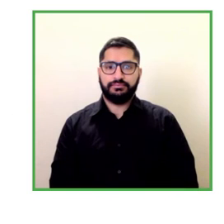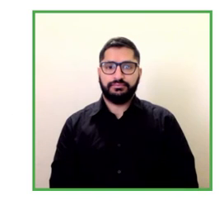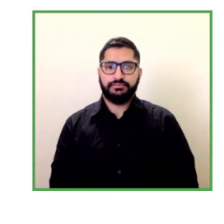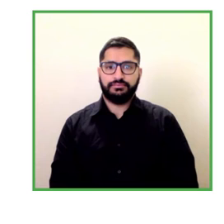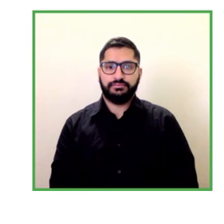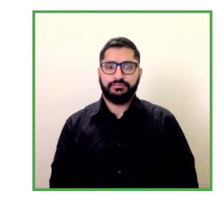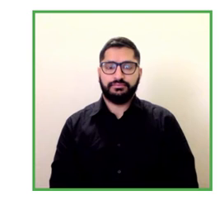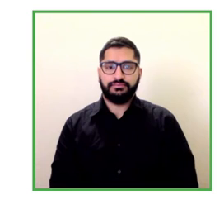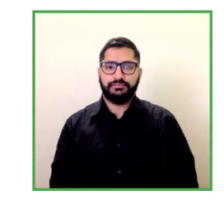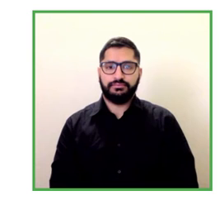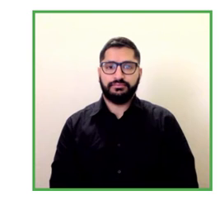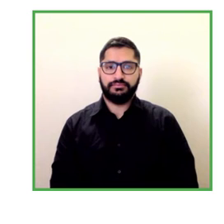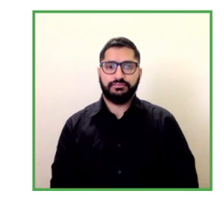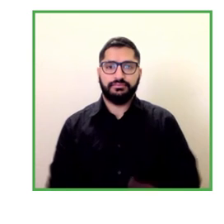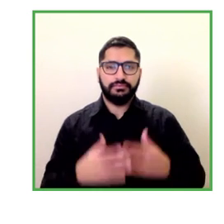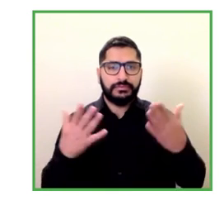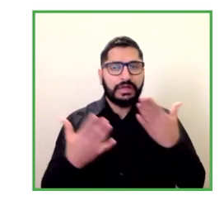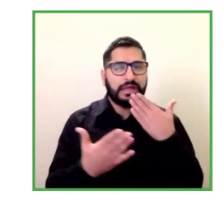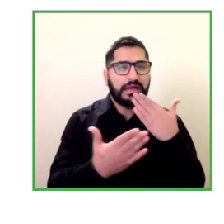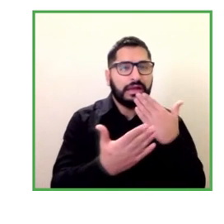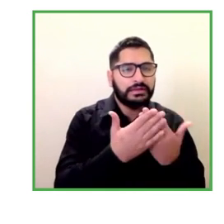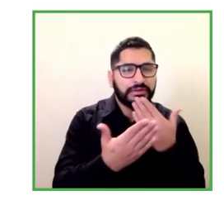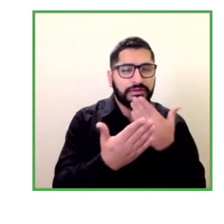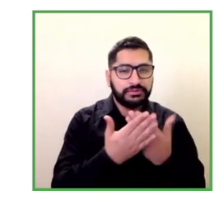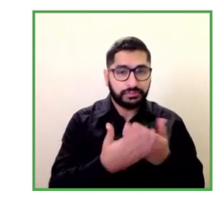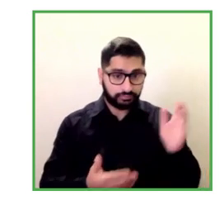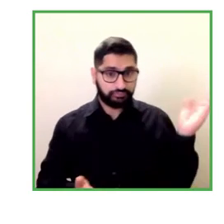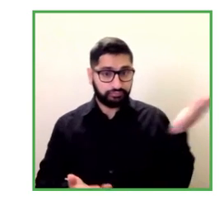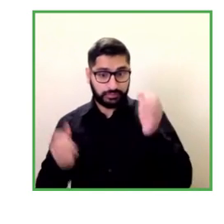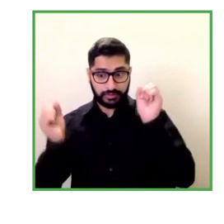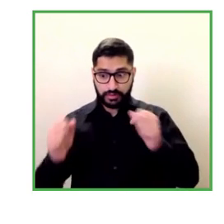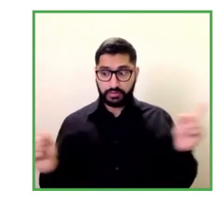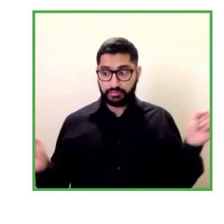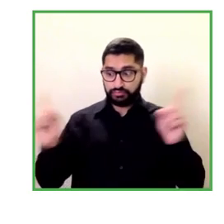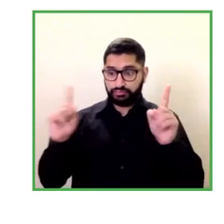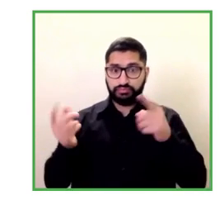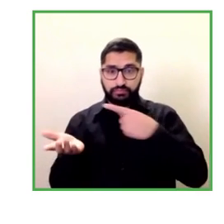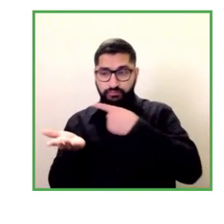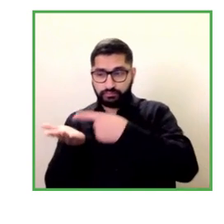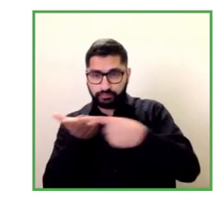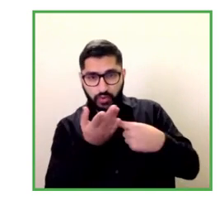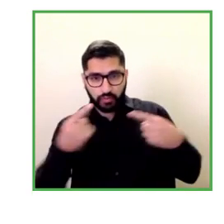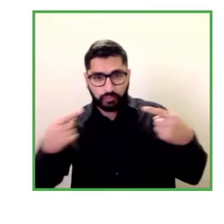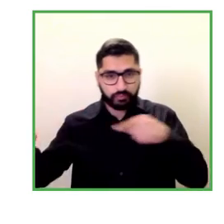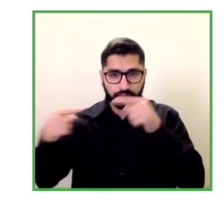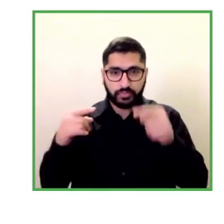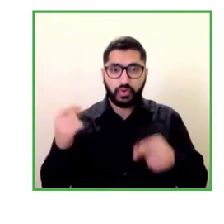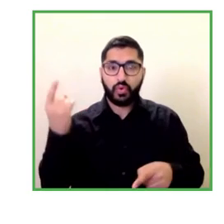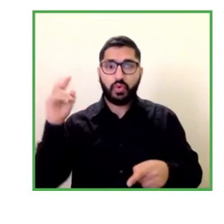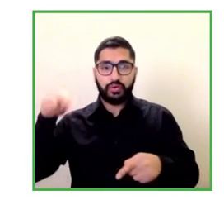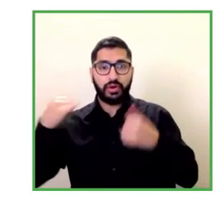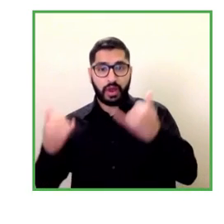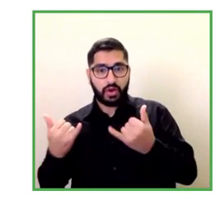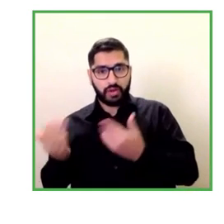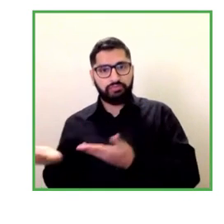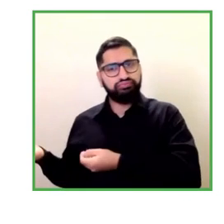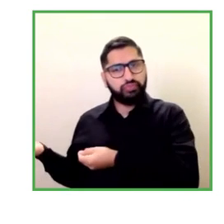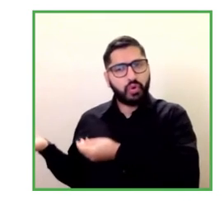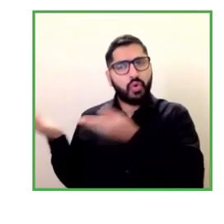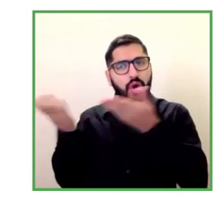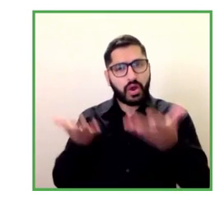Muchas gracias por su presentación. And thanks for your presentation, Jürgen. And now I would like to invite